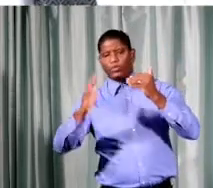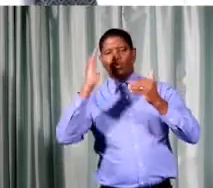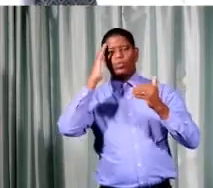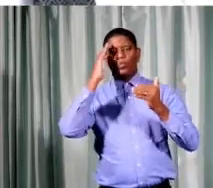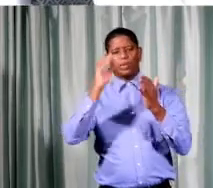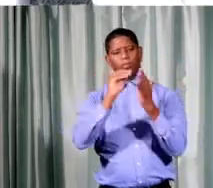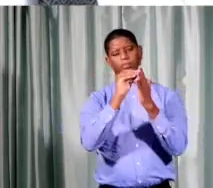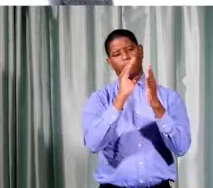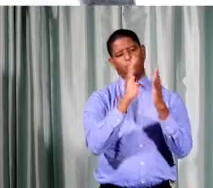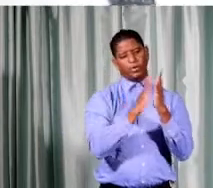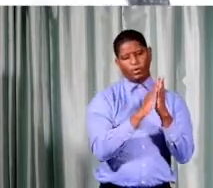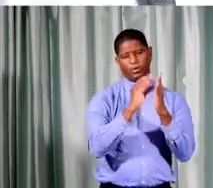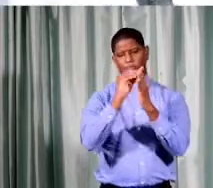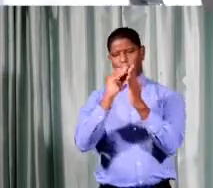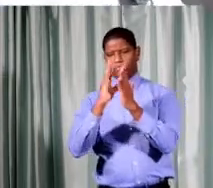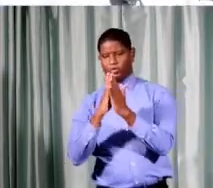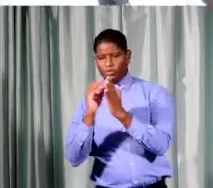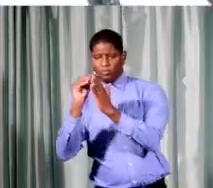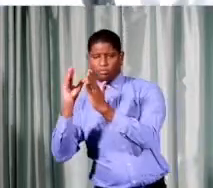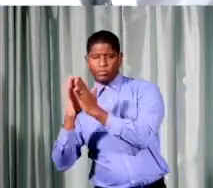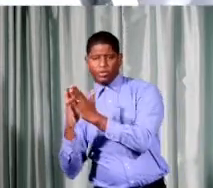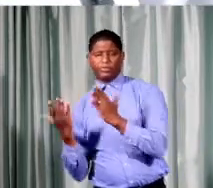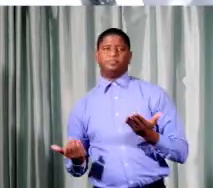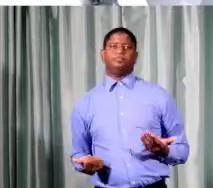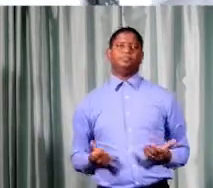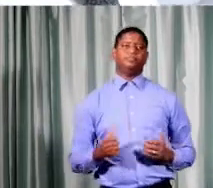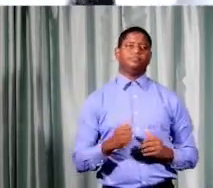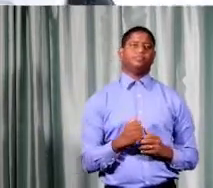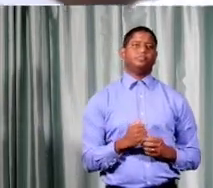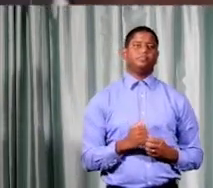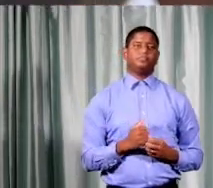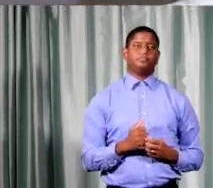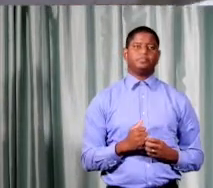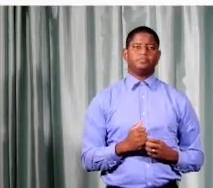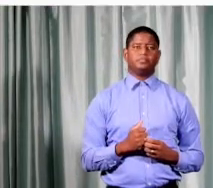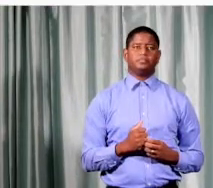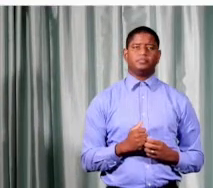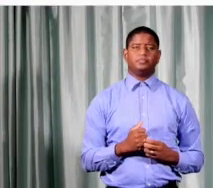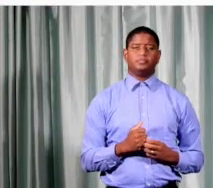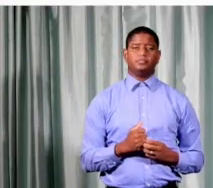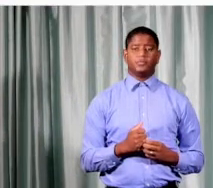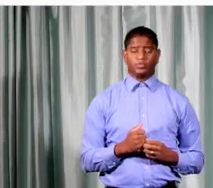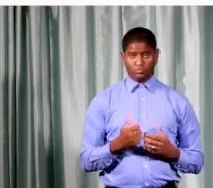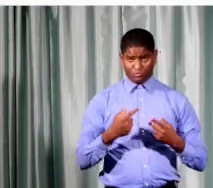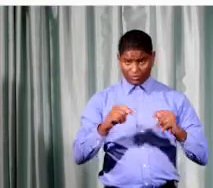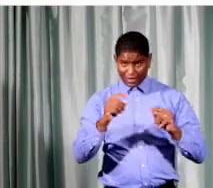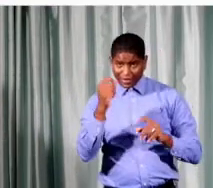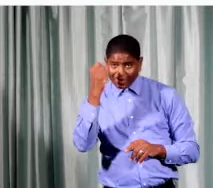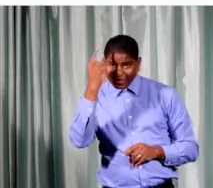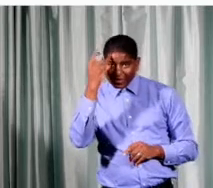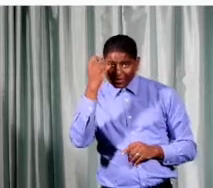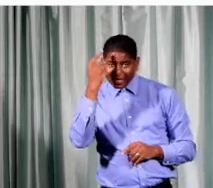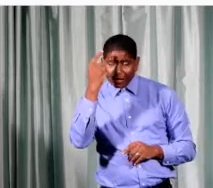statements produced. So the key then to understanding these animals,